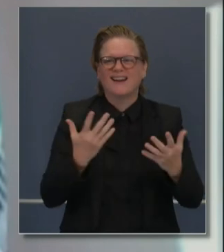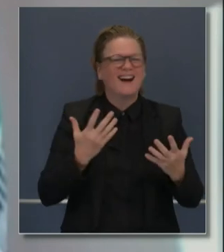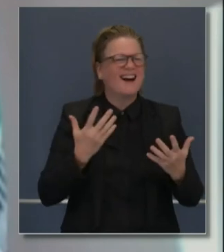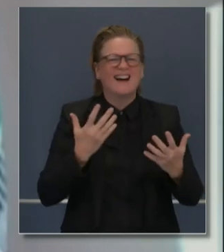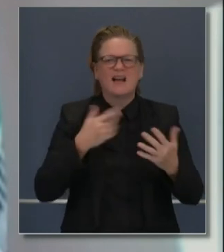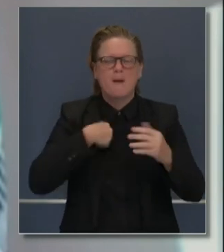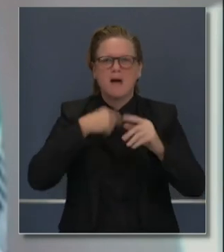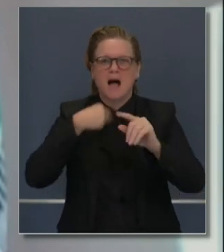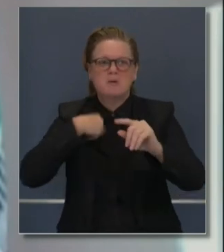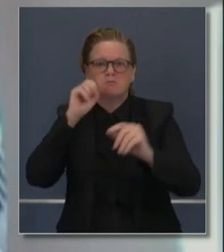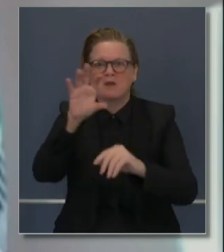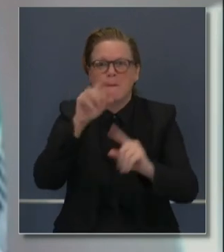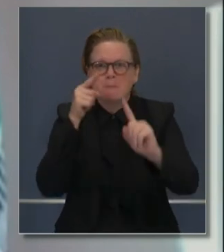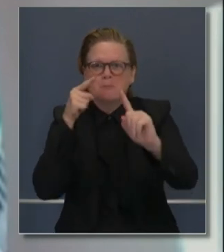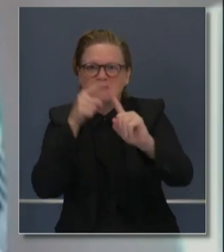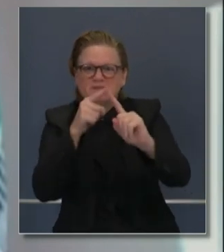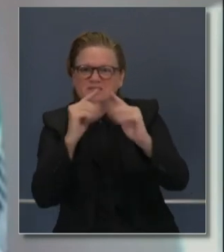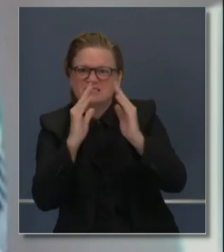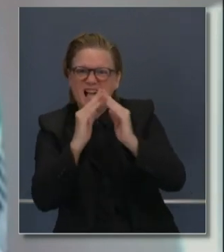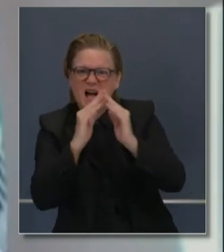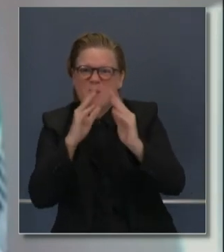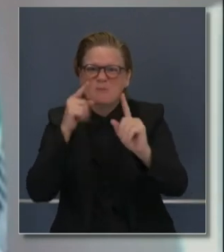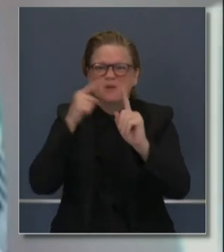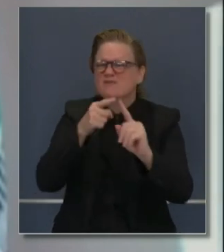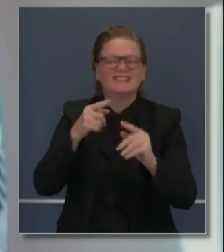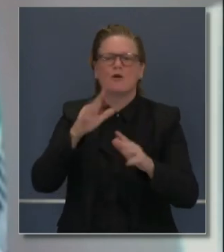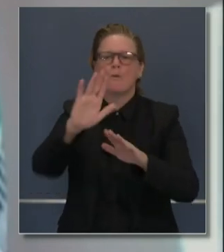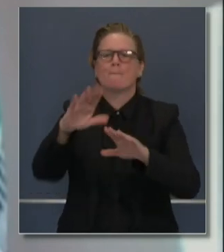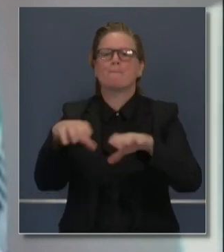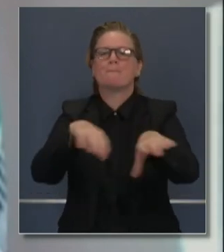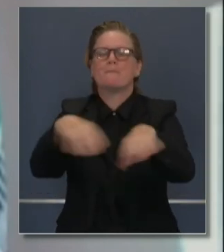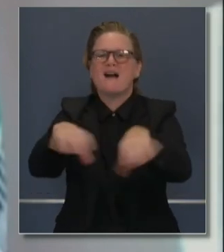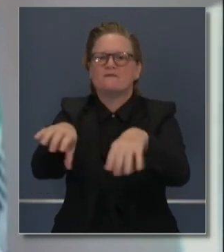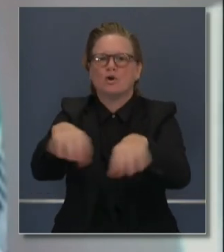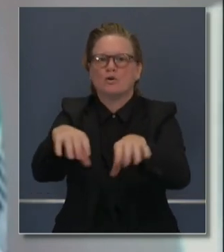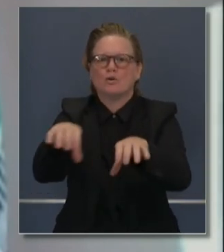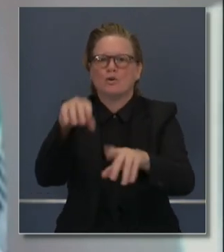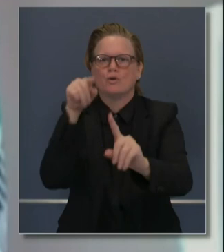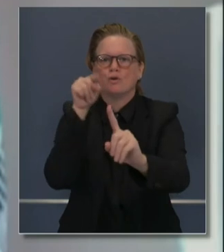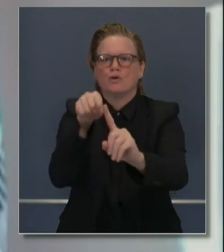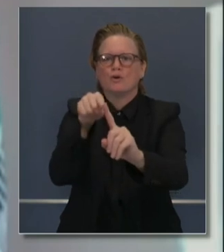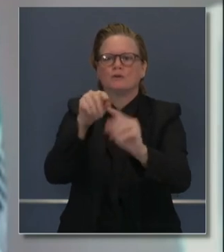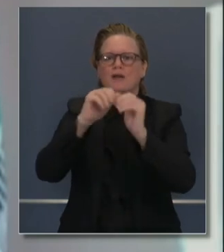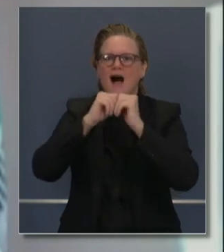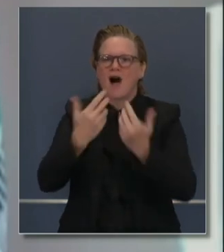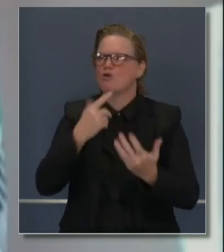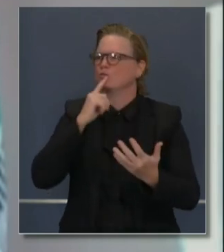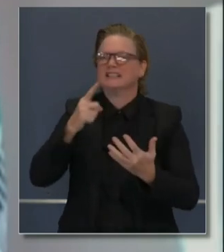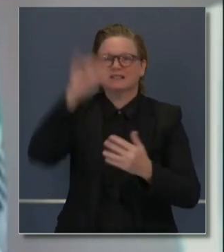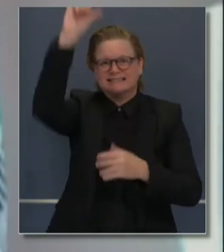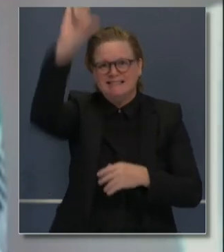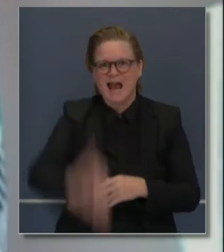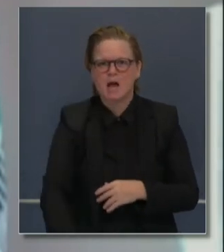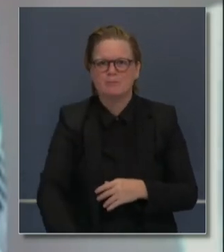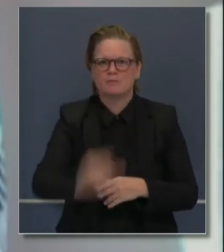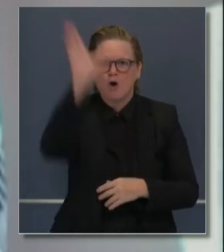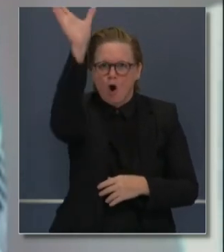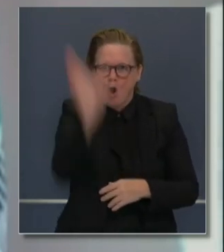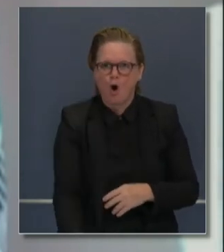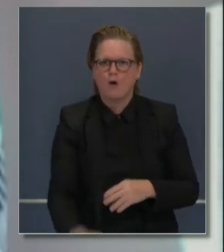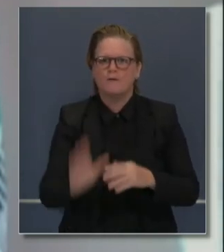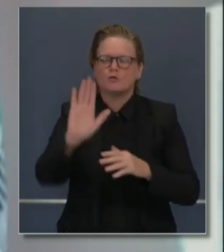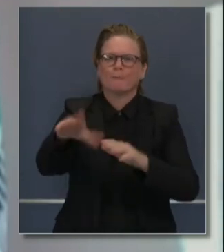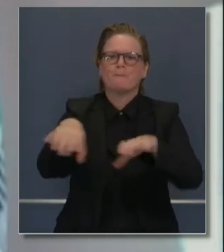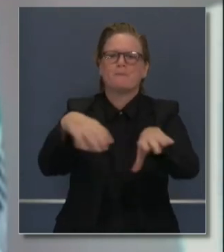transmission the most, the truth is right now, it's just all around our communities, and everyone is somewhat vulnerable to having